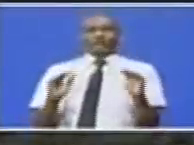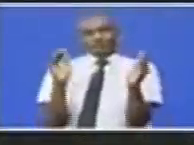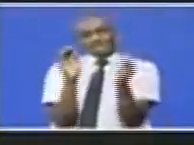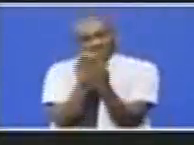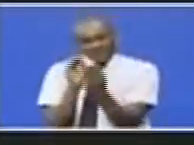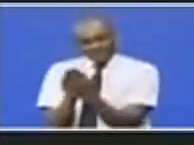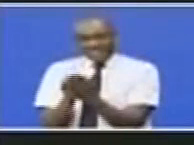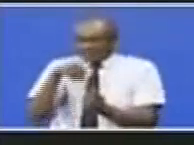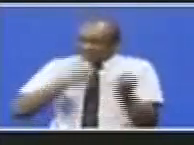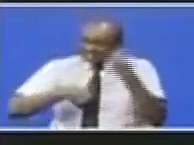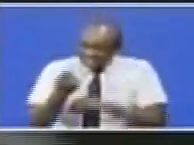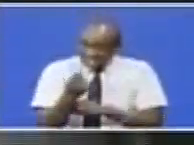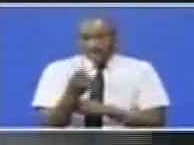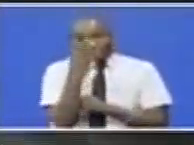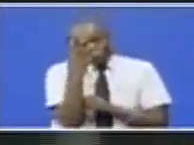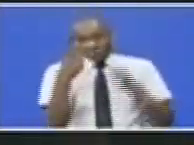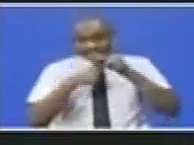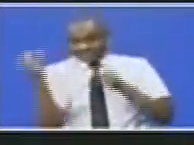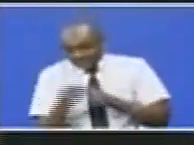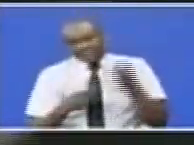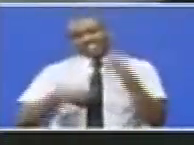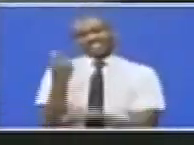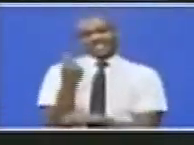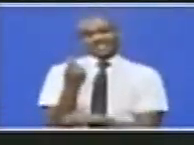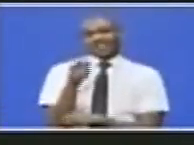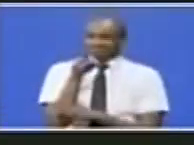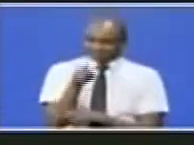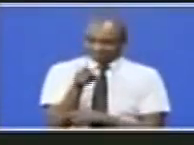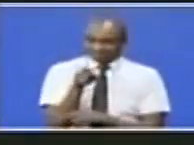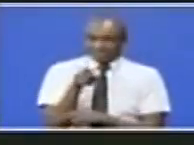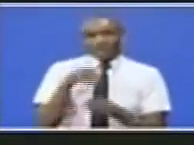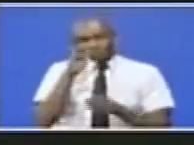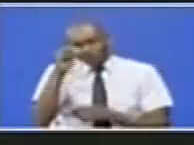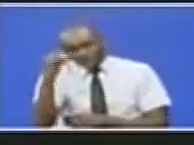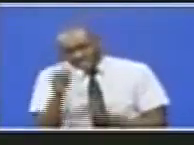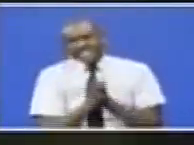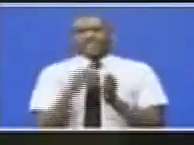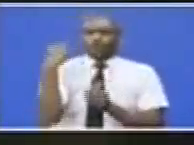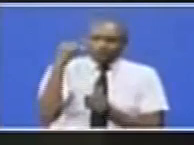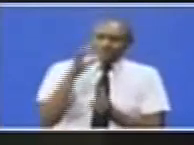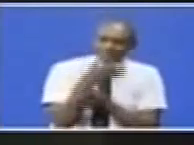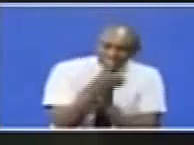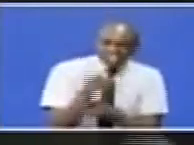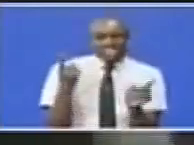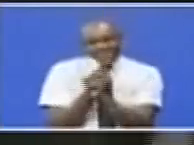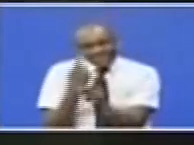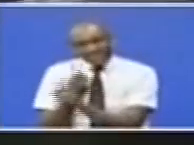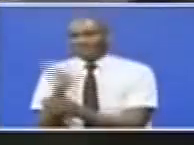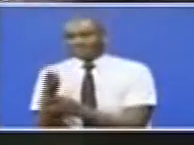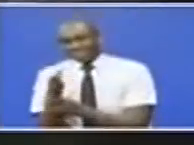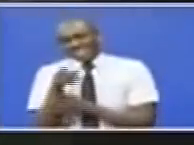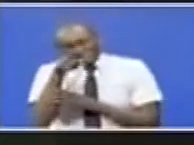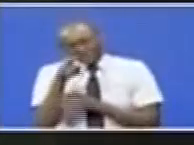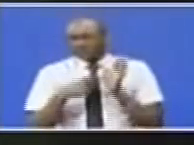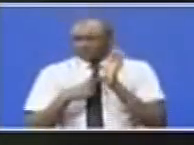are ready for sale in 4 to 6 months, with the Siamese fighter fish, molly fish, goldfish, fantail platies